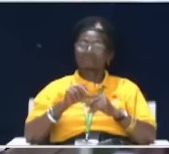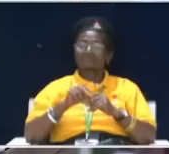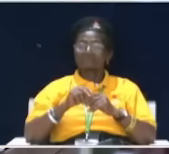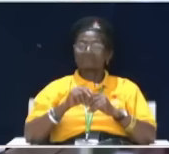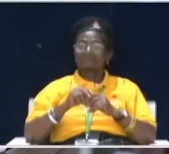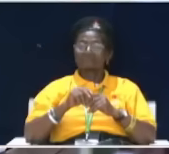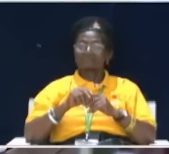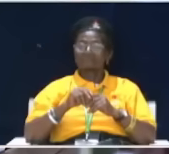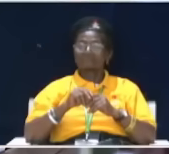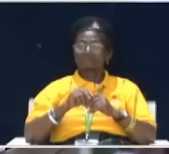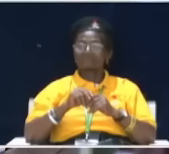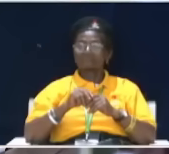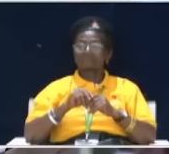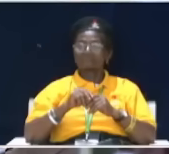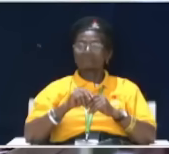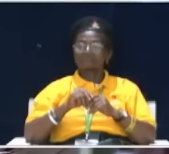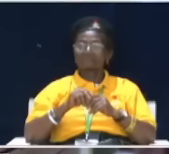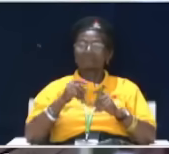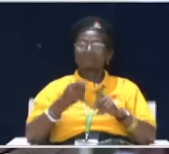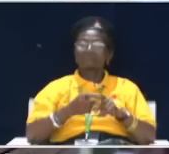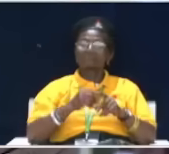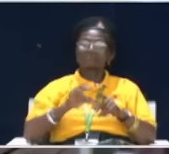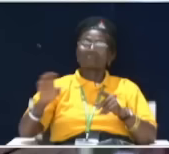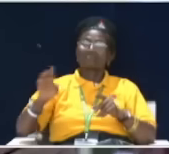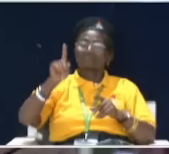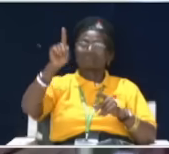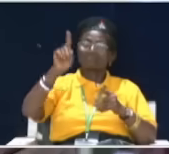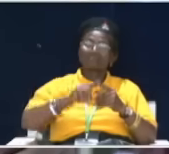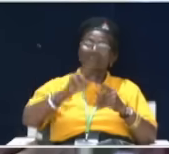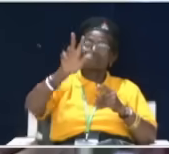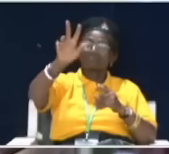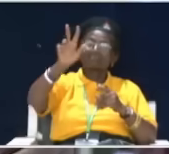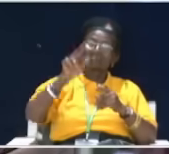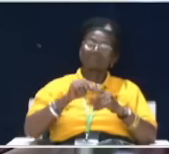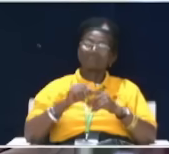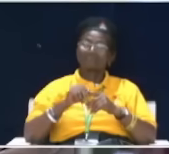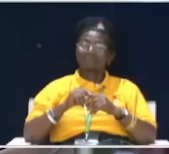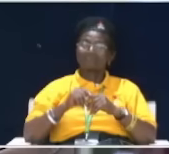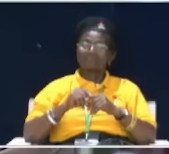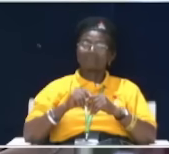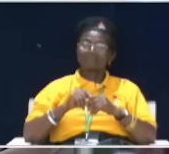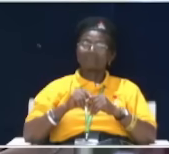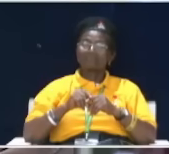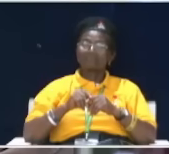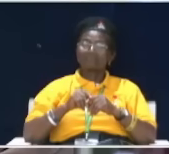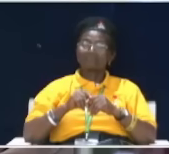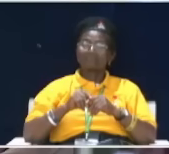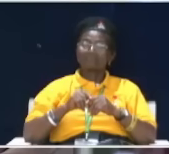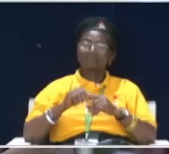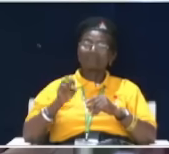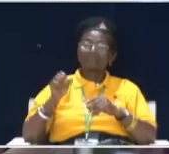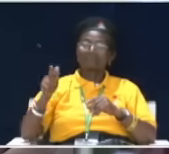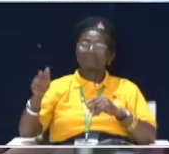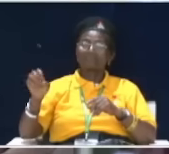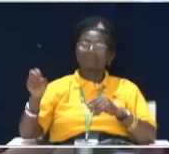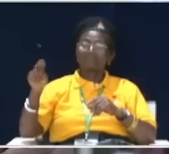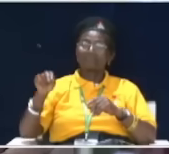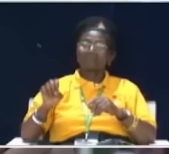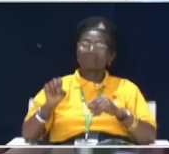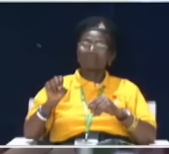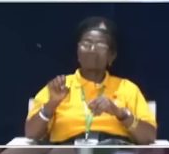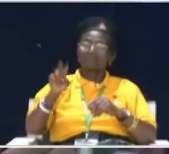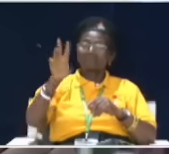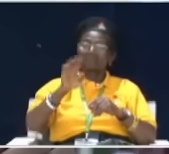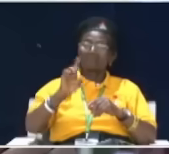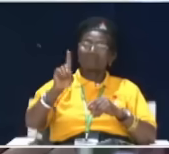kejila. From verse 1 to 3. Ese kini de iketa. Genesis 12, 1 to 3.